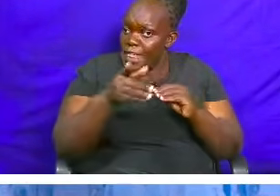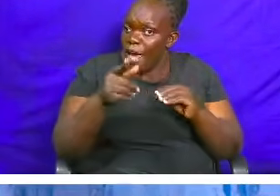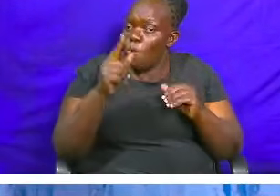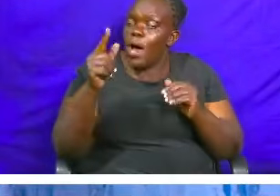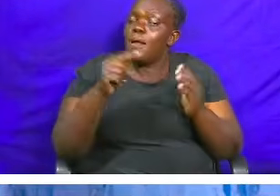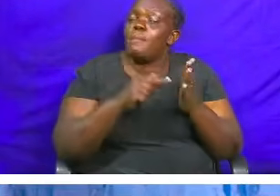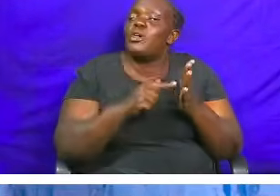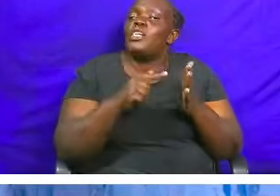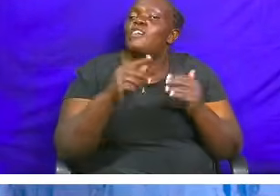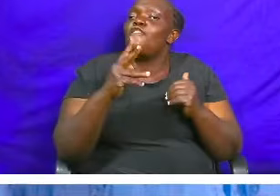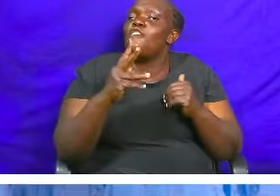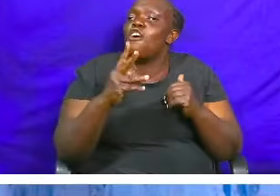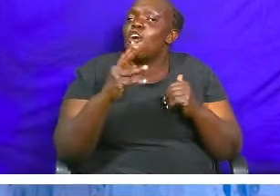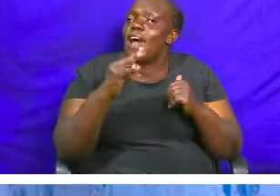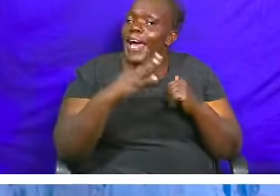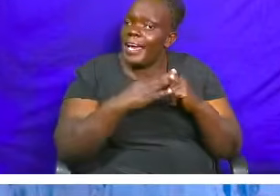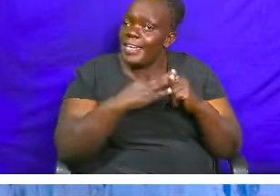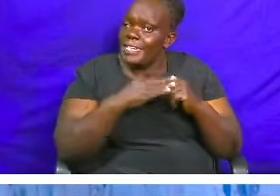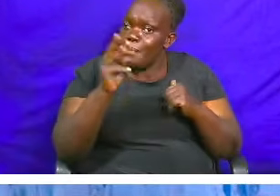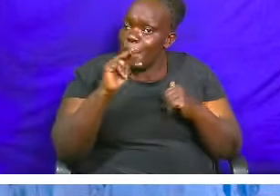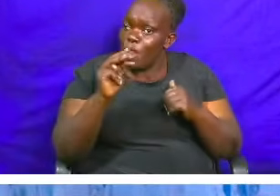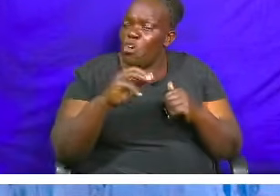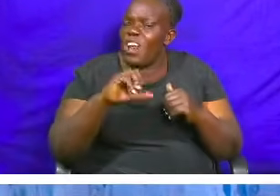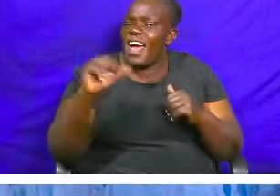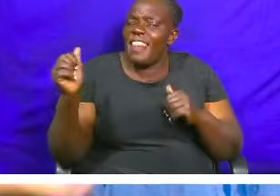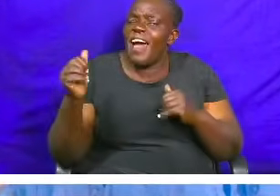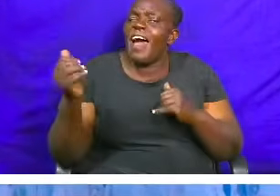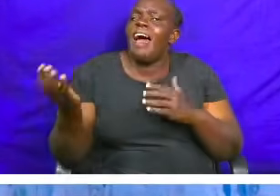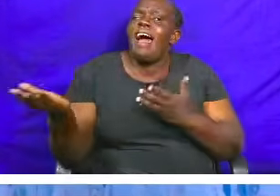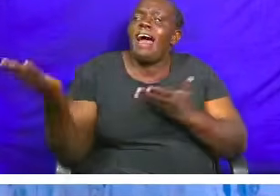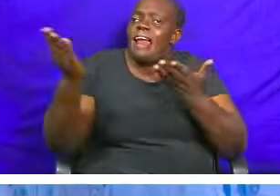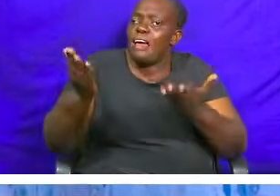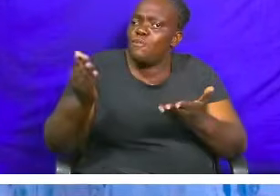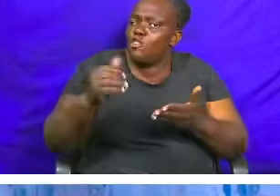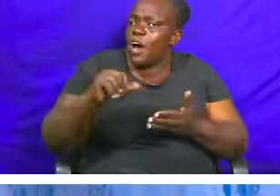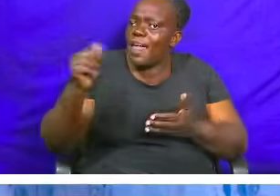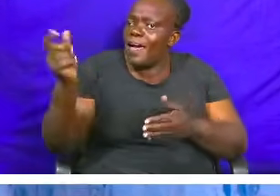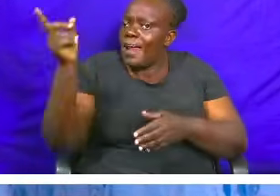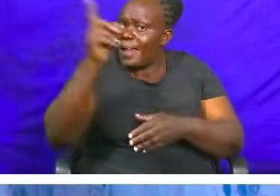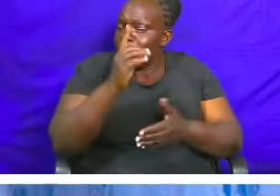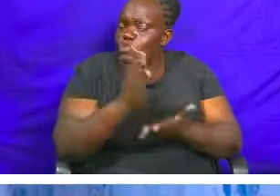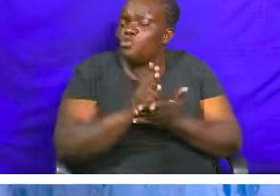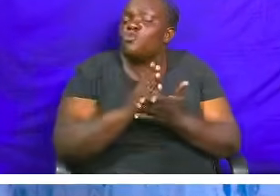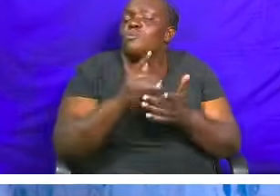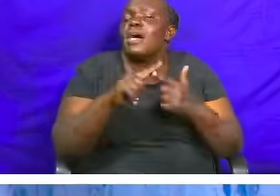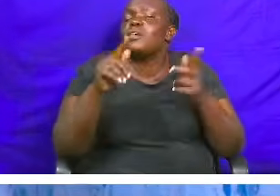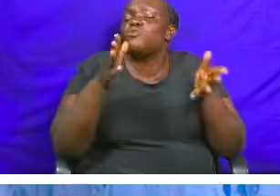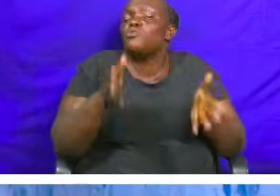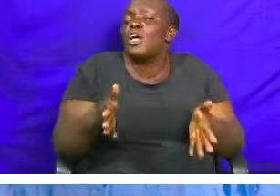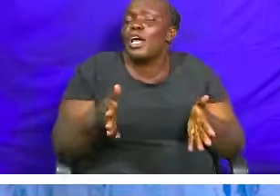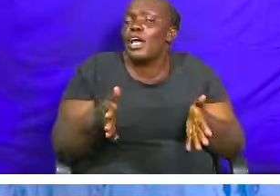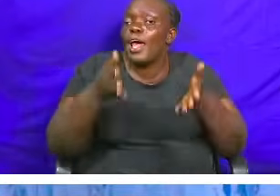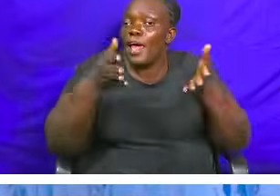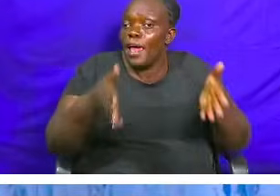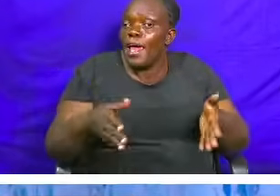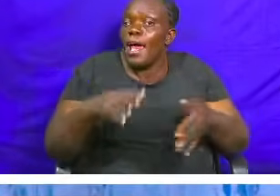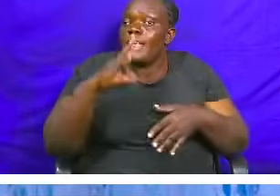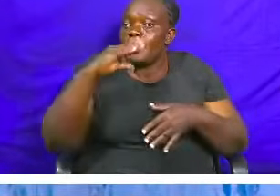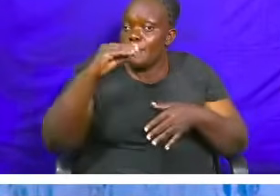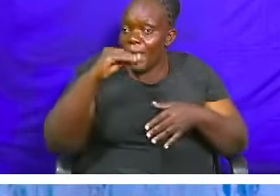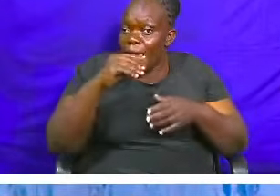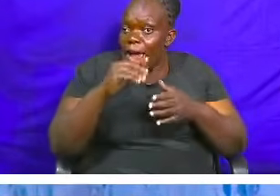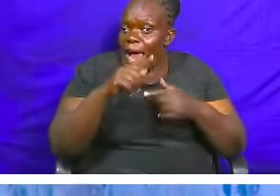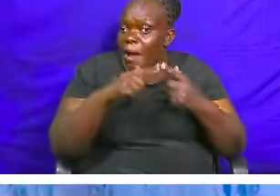million international arrivals just, the other day, and we are diversifying the tourism program. But today, we are here to speak about something